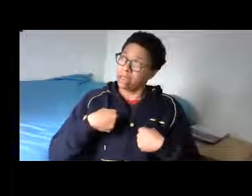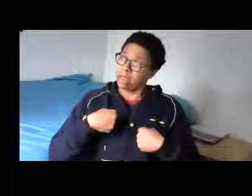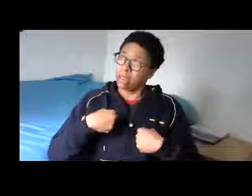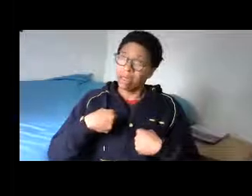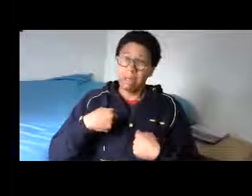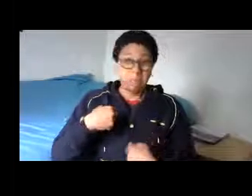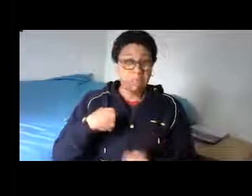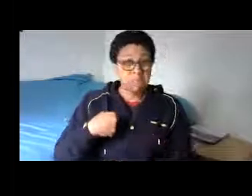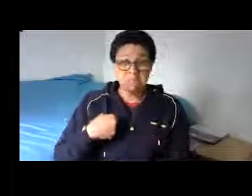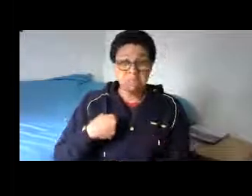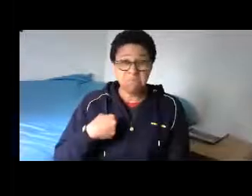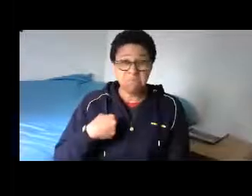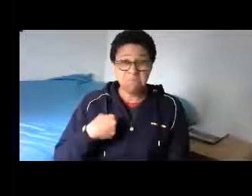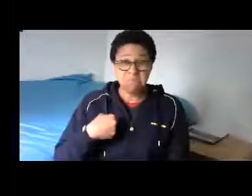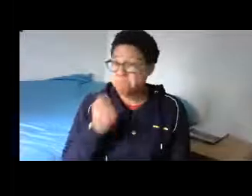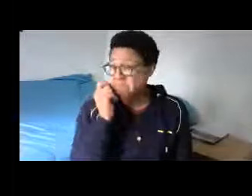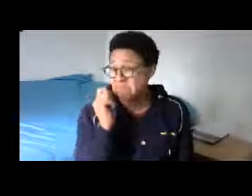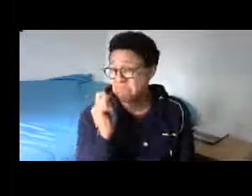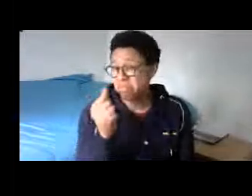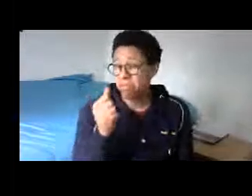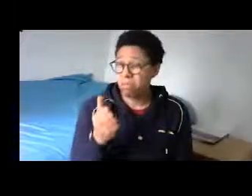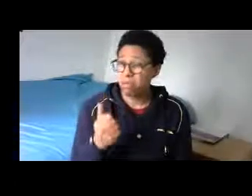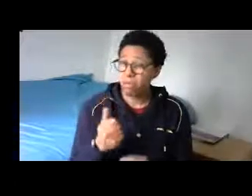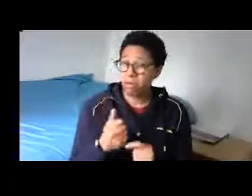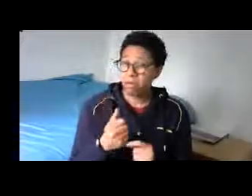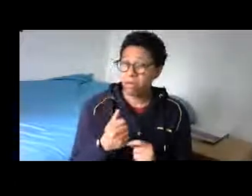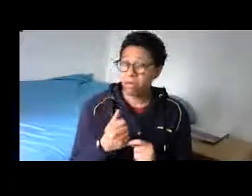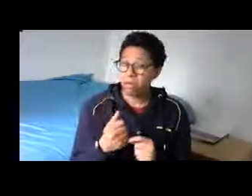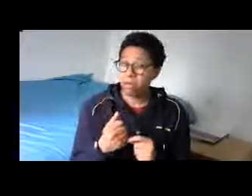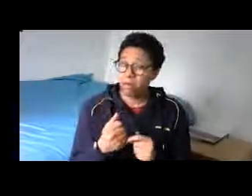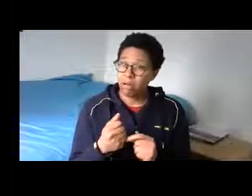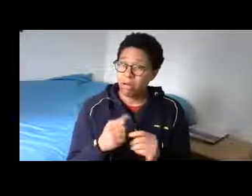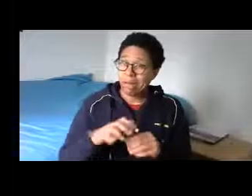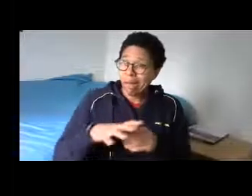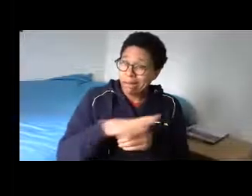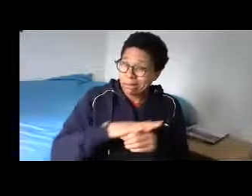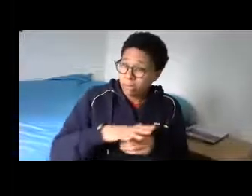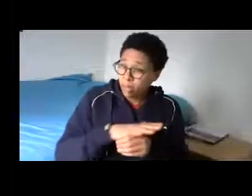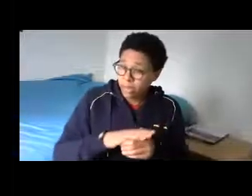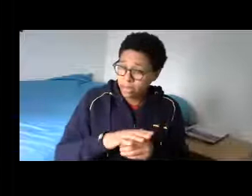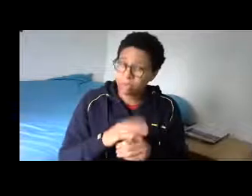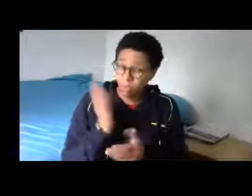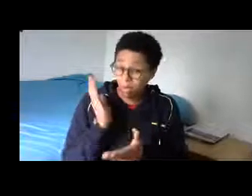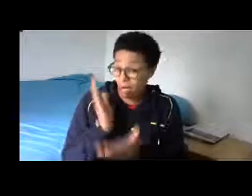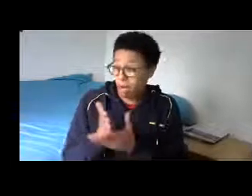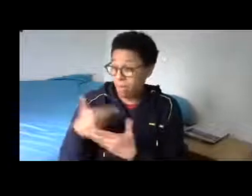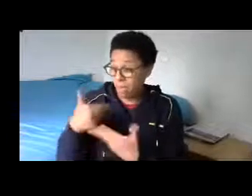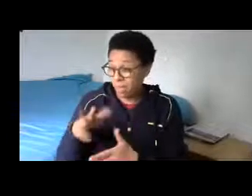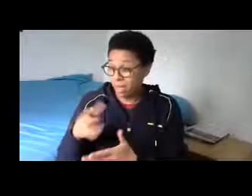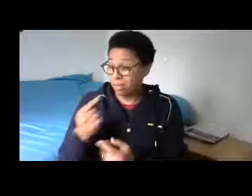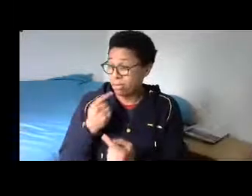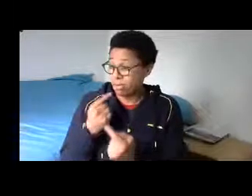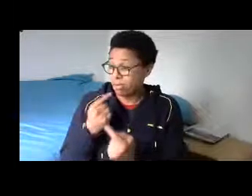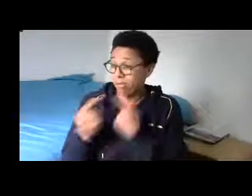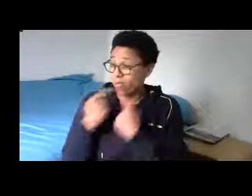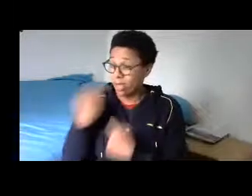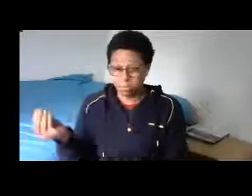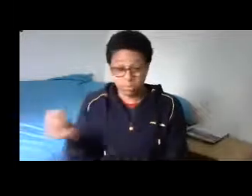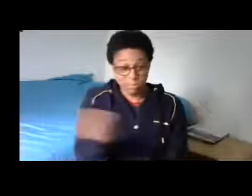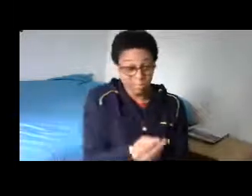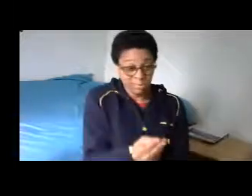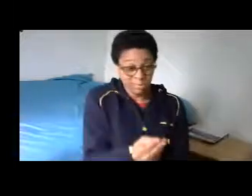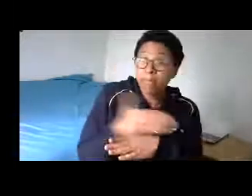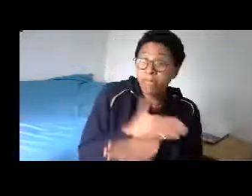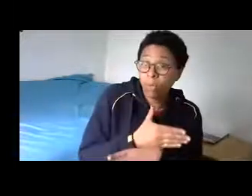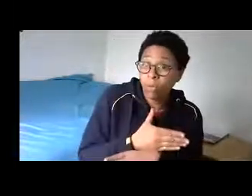no, never is not the right word, where they actually did that. But it means that you can ask them to